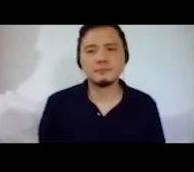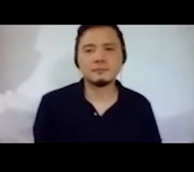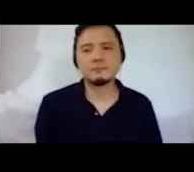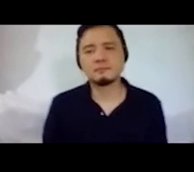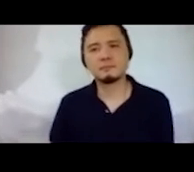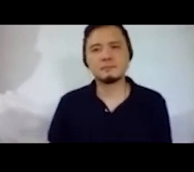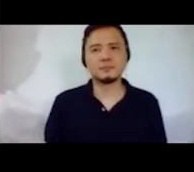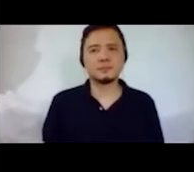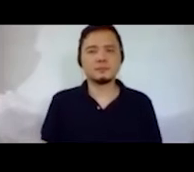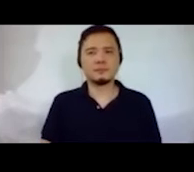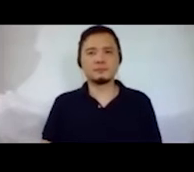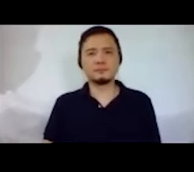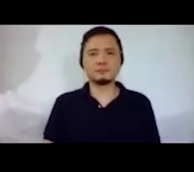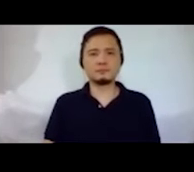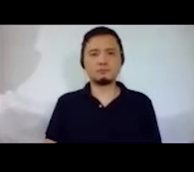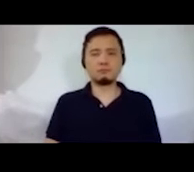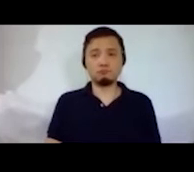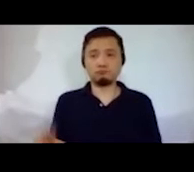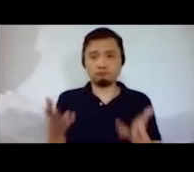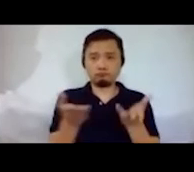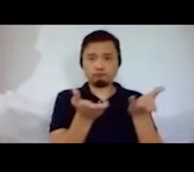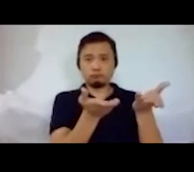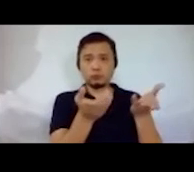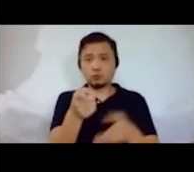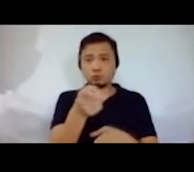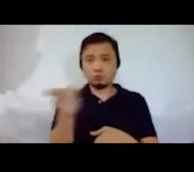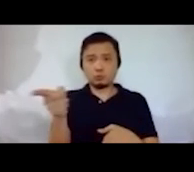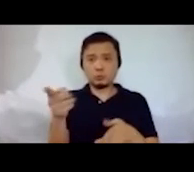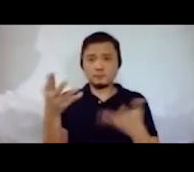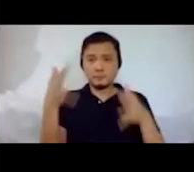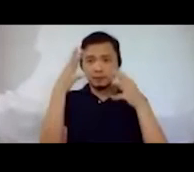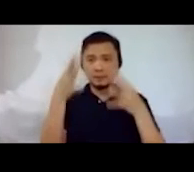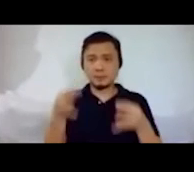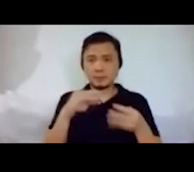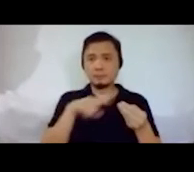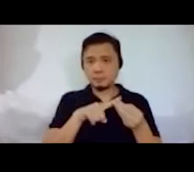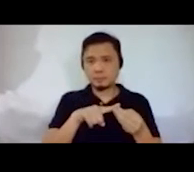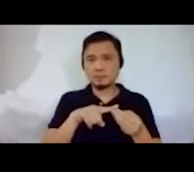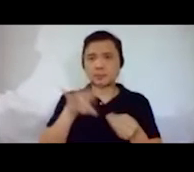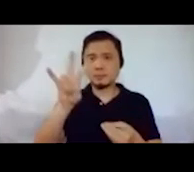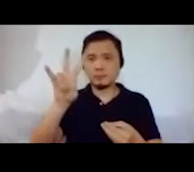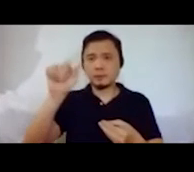So have you decided what you want to do about 7A and 7B?